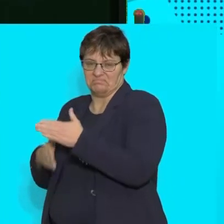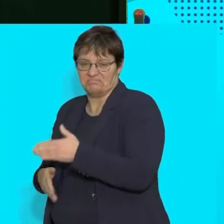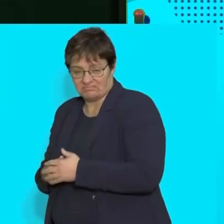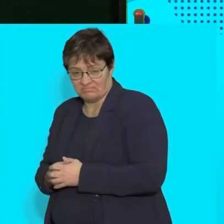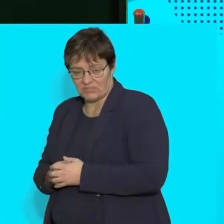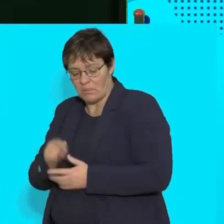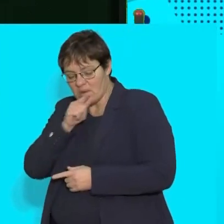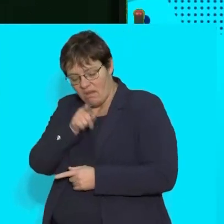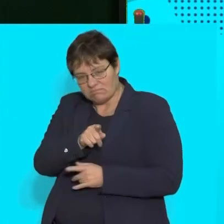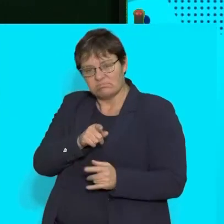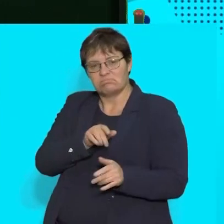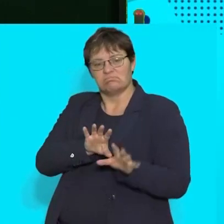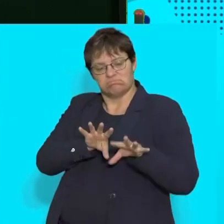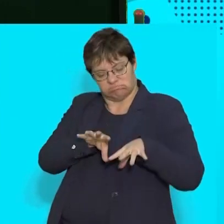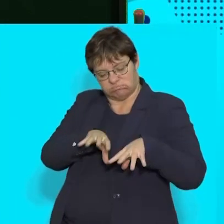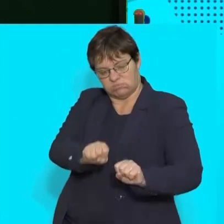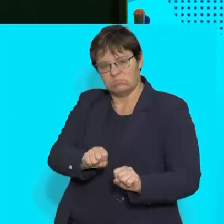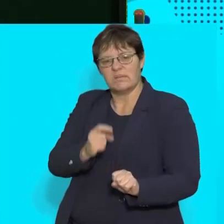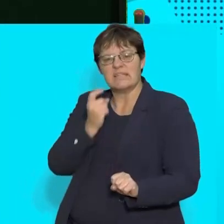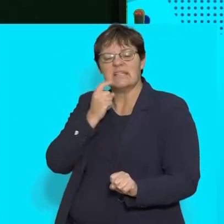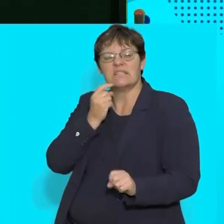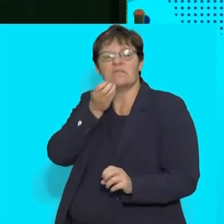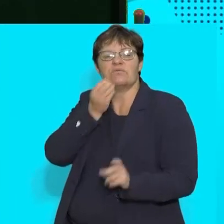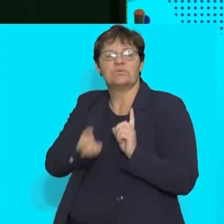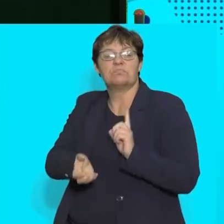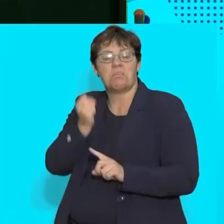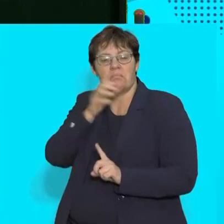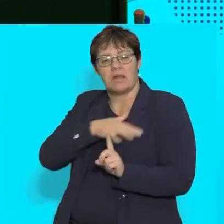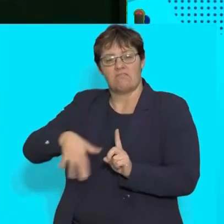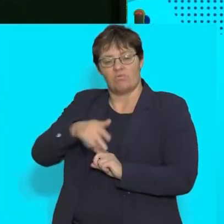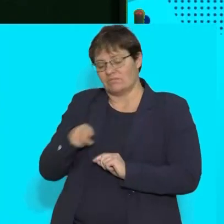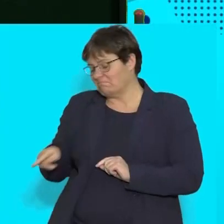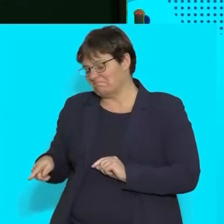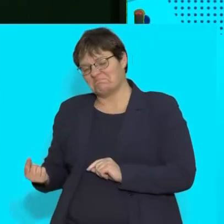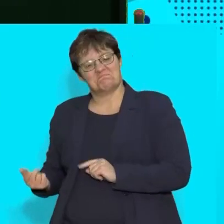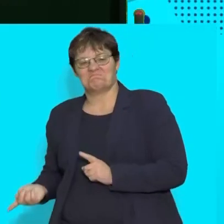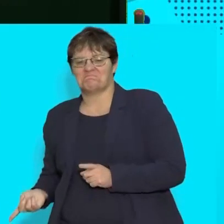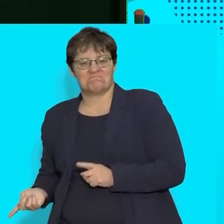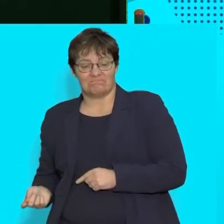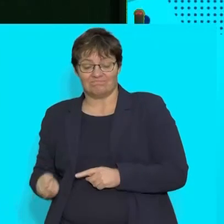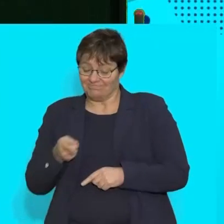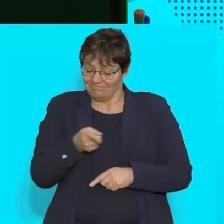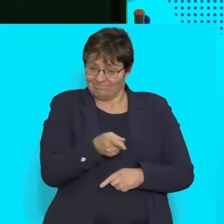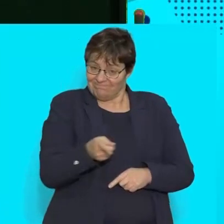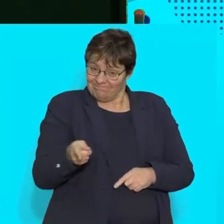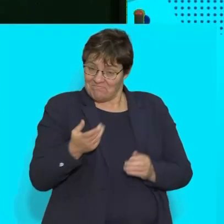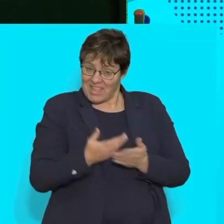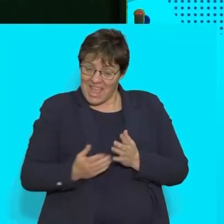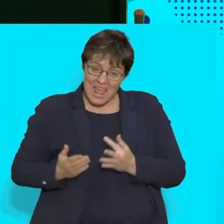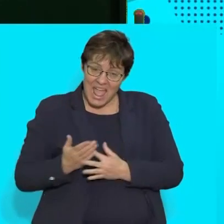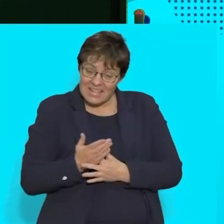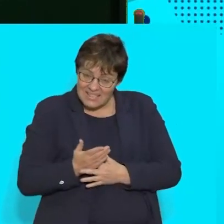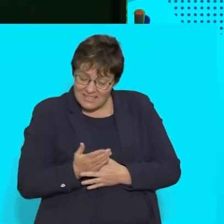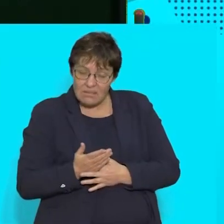better suited to accessing resources or food from the environment. Those individuals that are able to